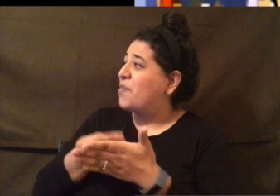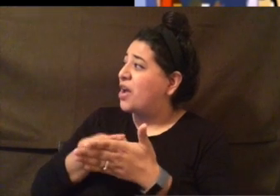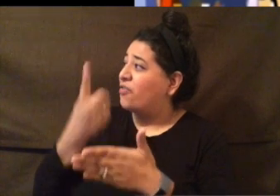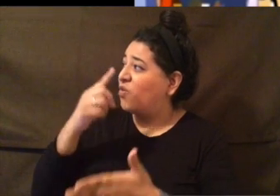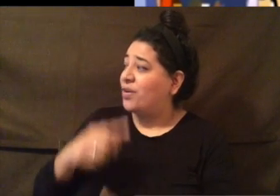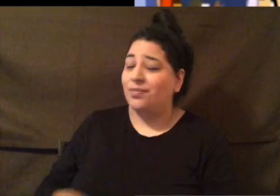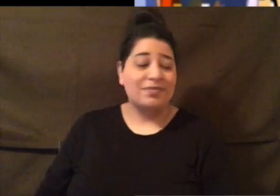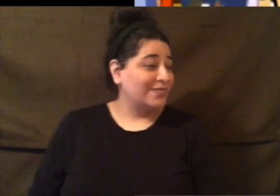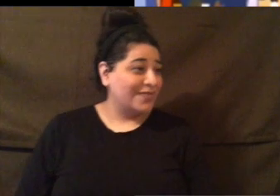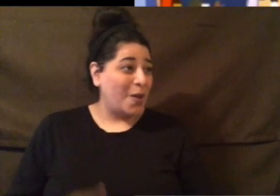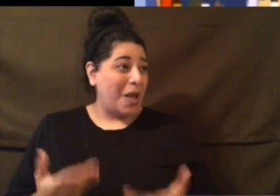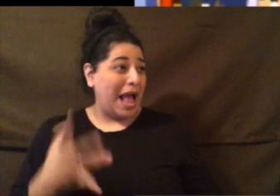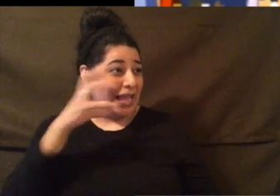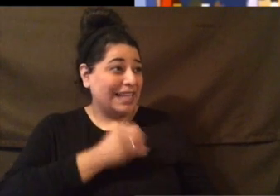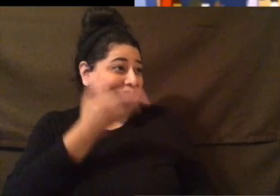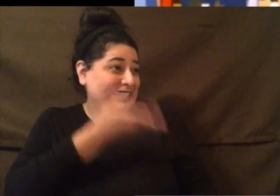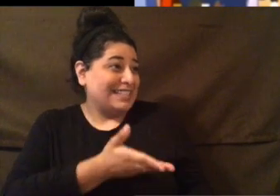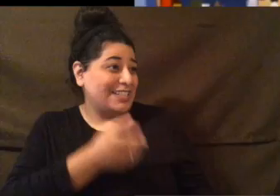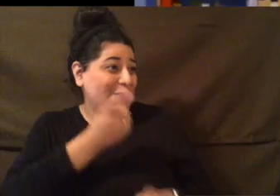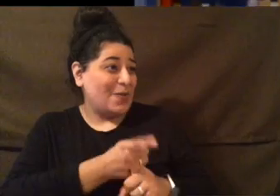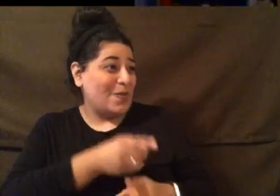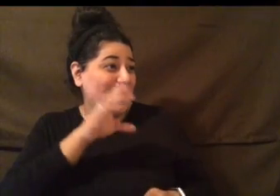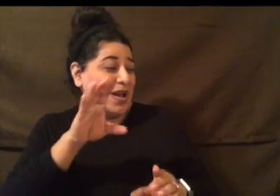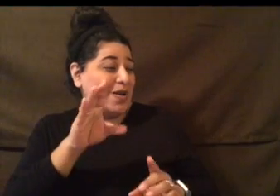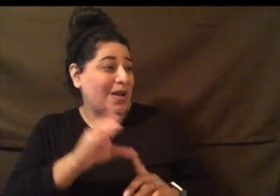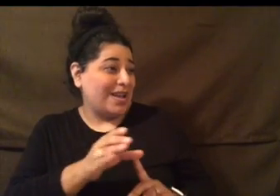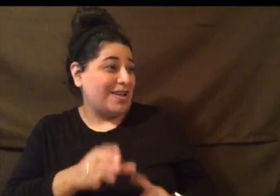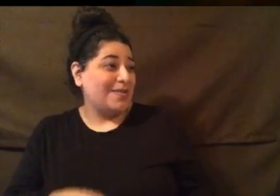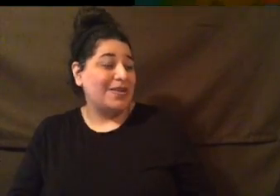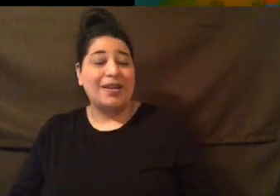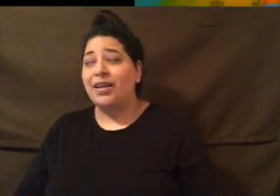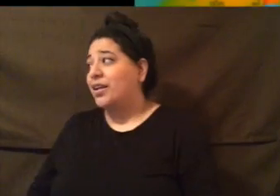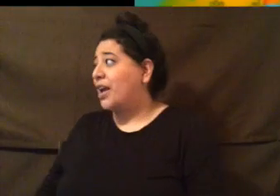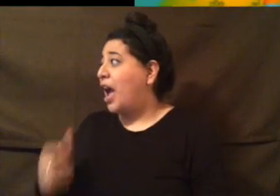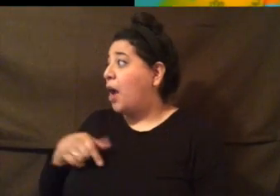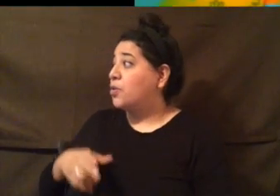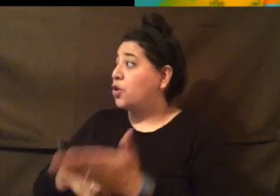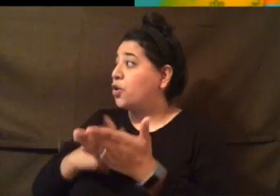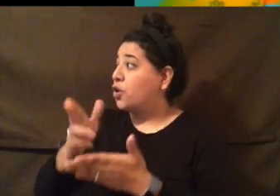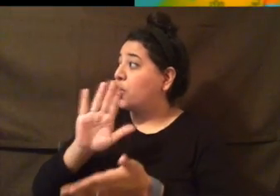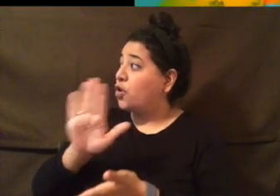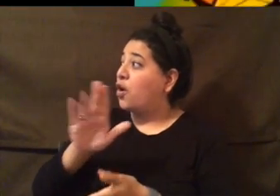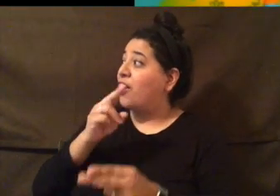the one. I'm sure your friend will enjoy it.